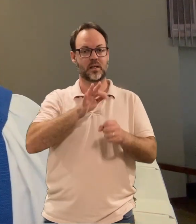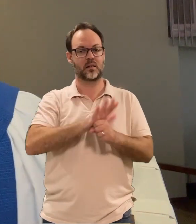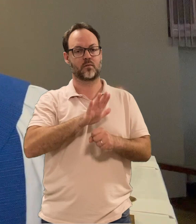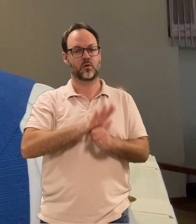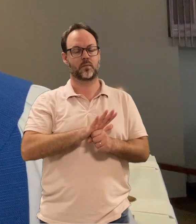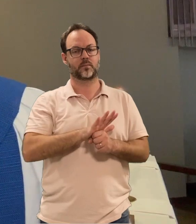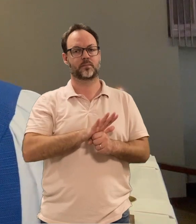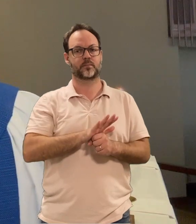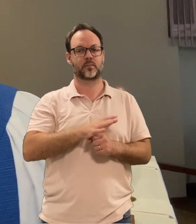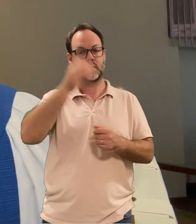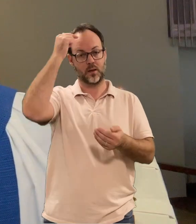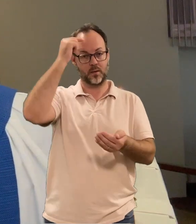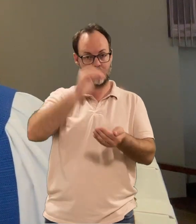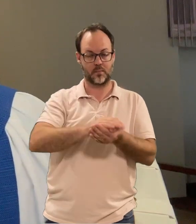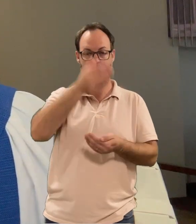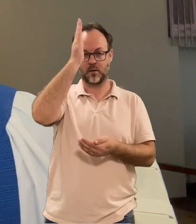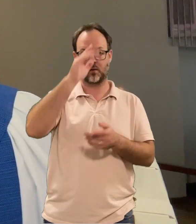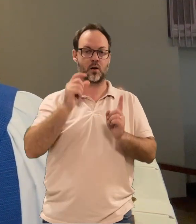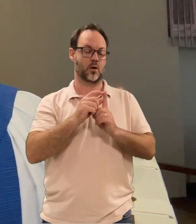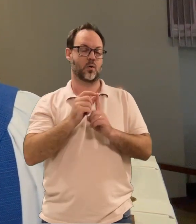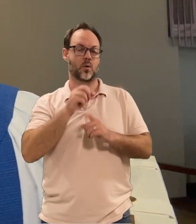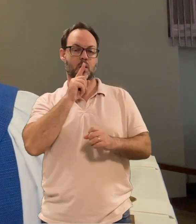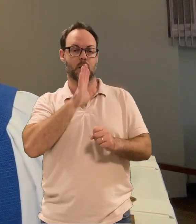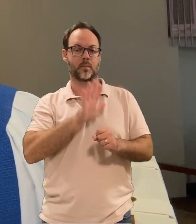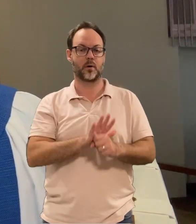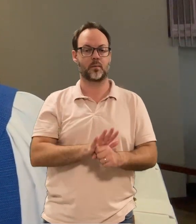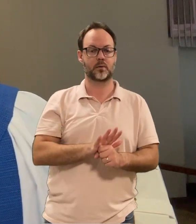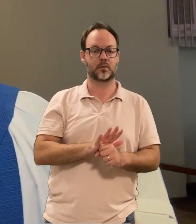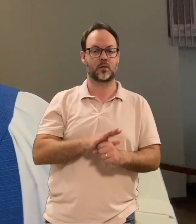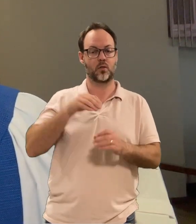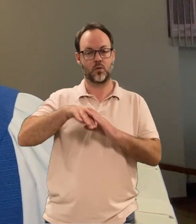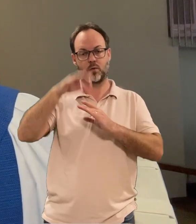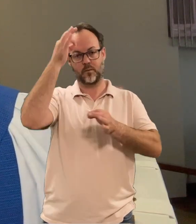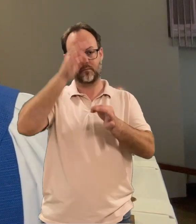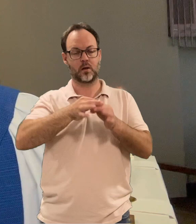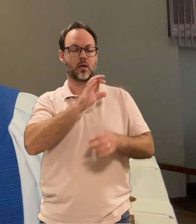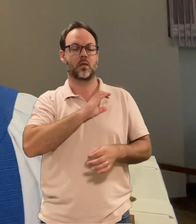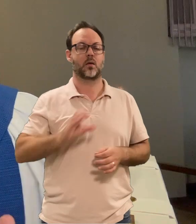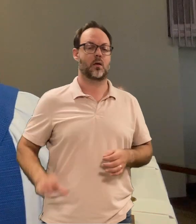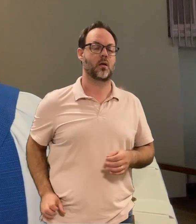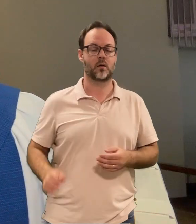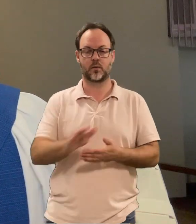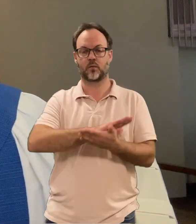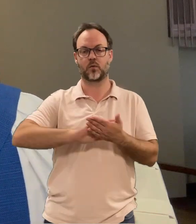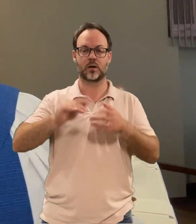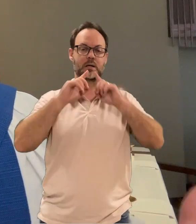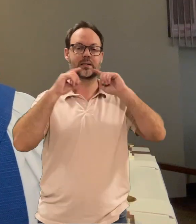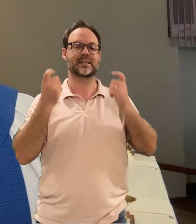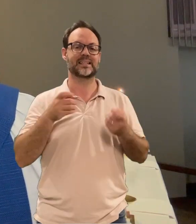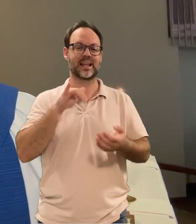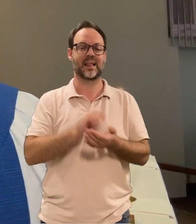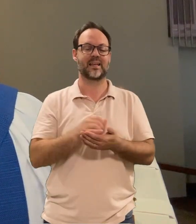is faithful to you. Believe God's word and his promises. Through faith in Christ and